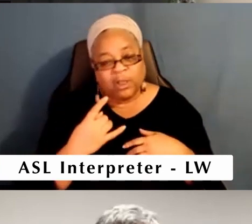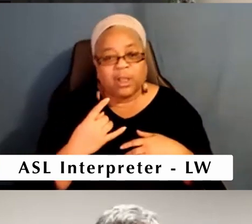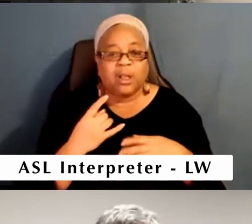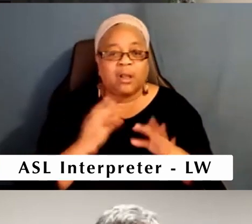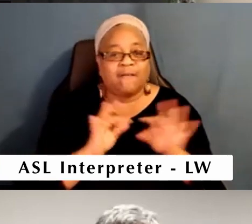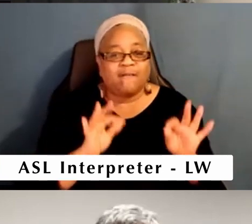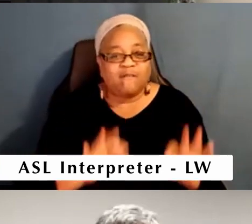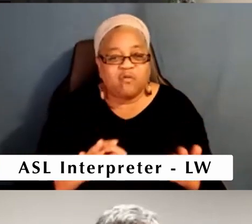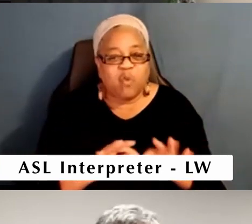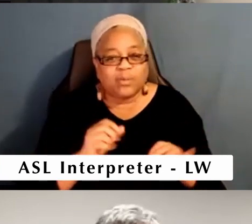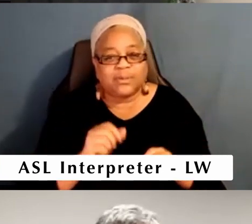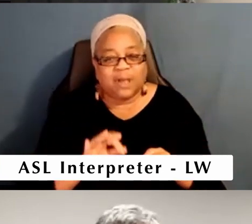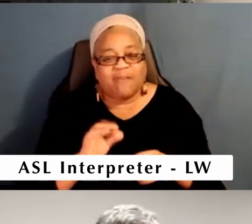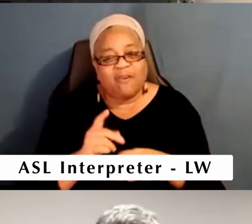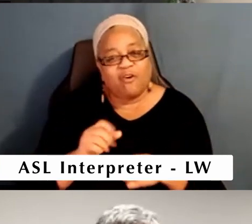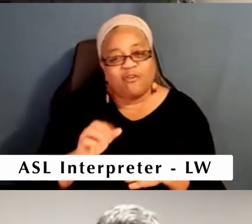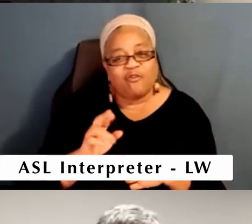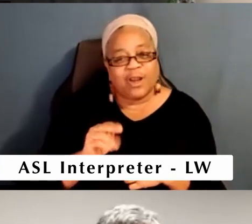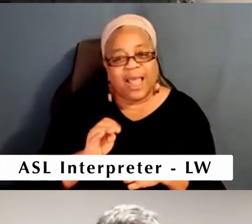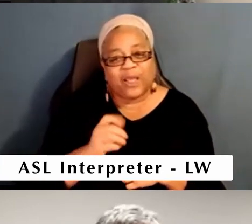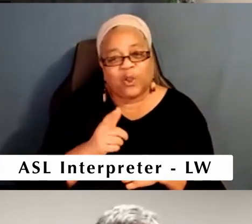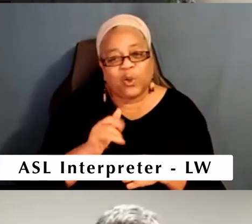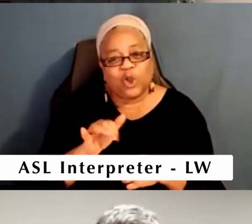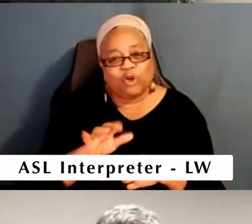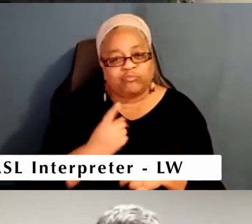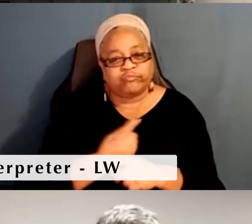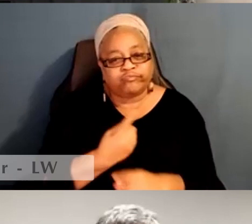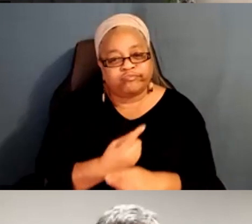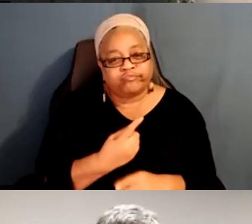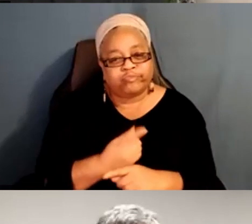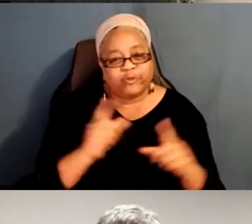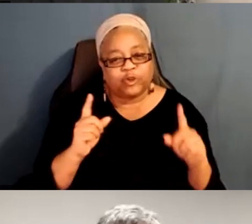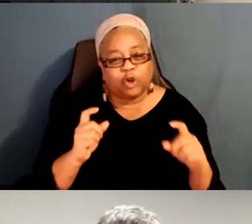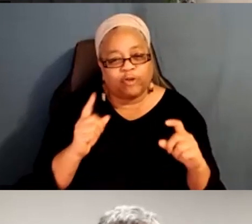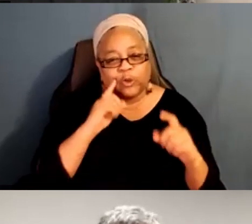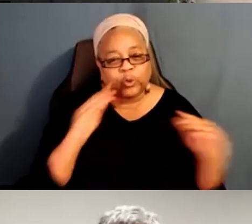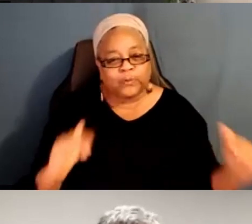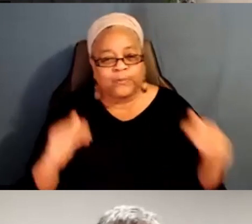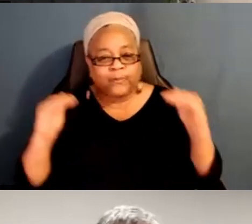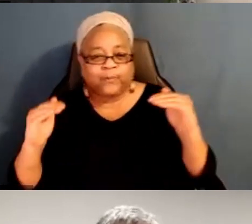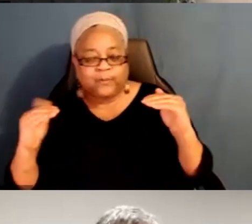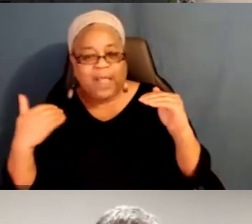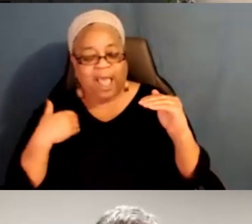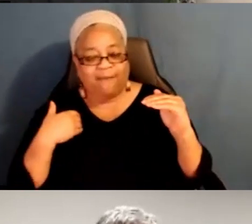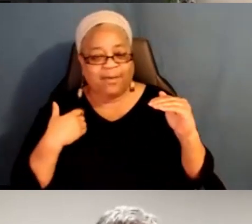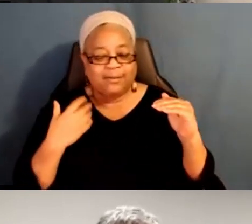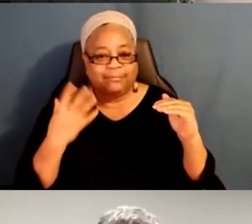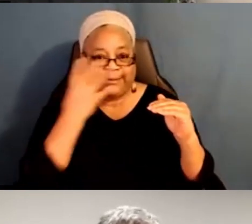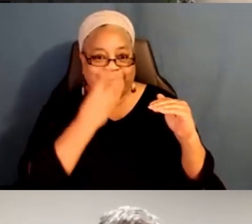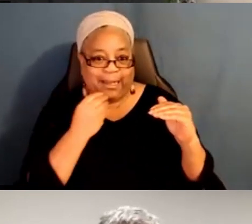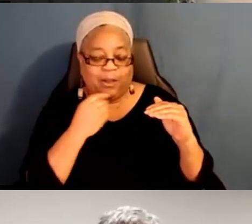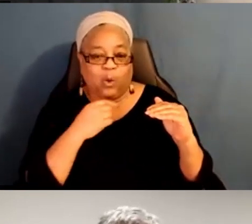photography towards something that is seen as having either aesthetic value or scholarly value.